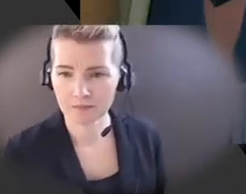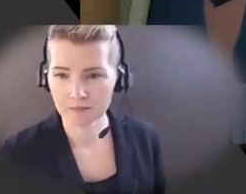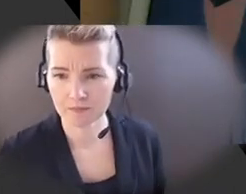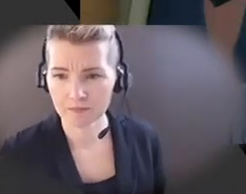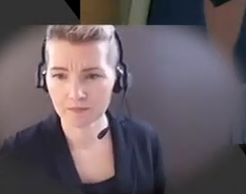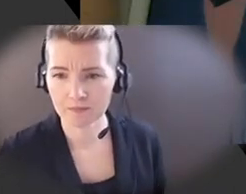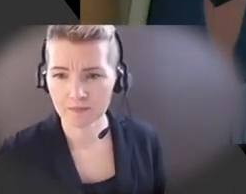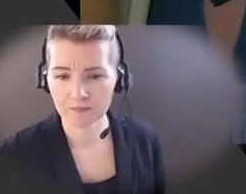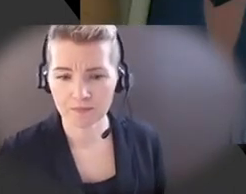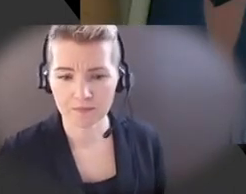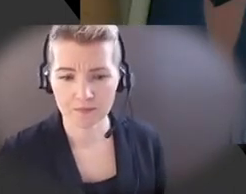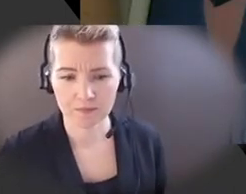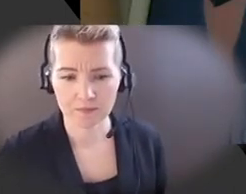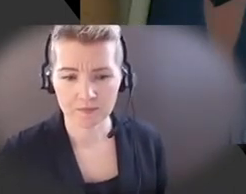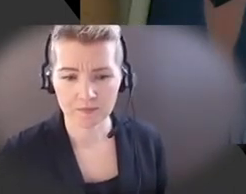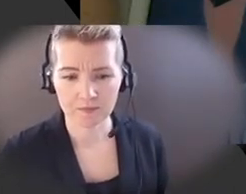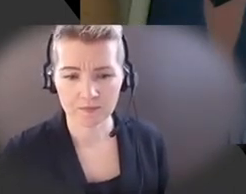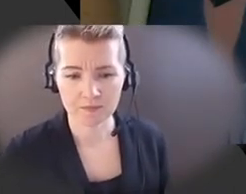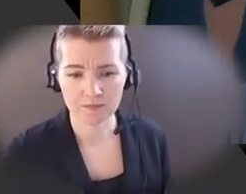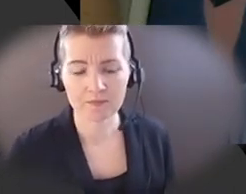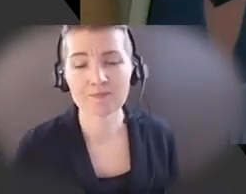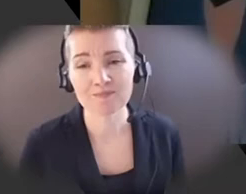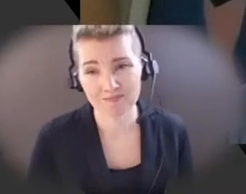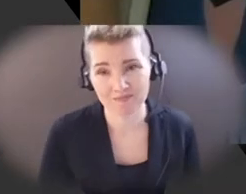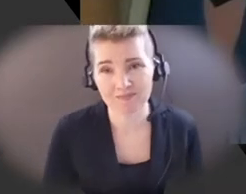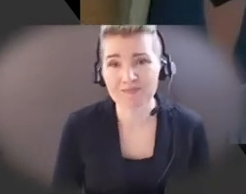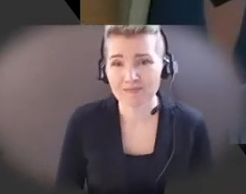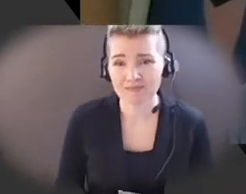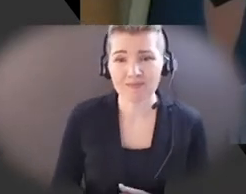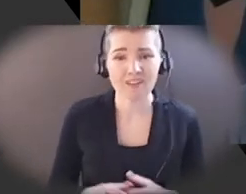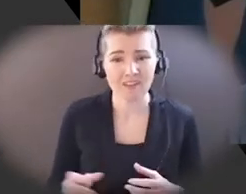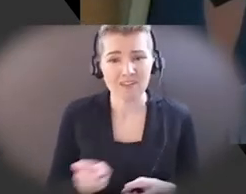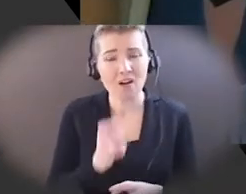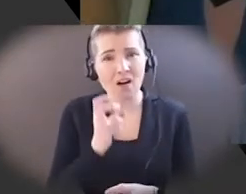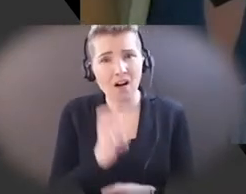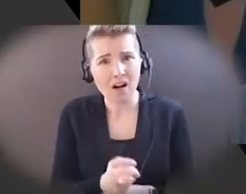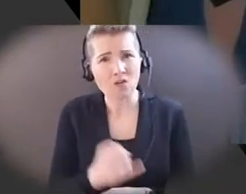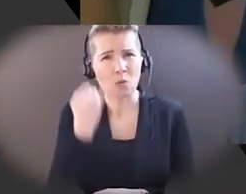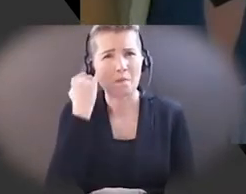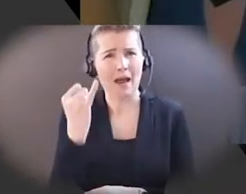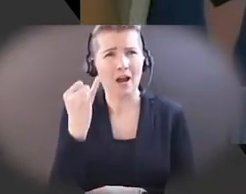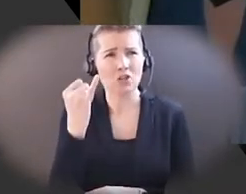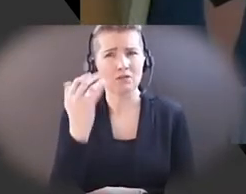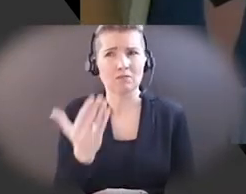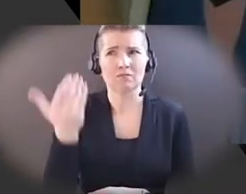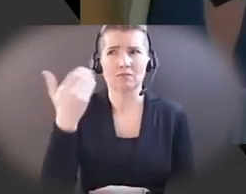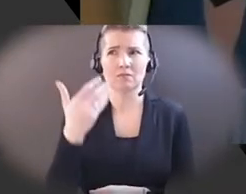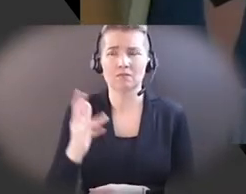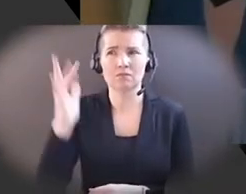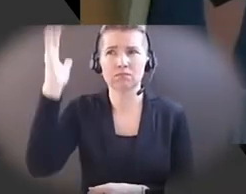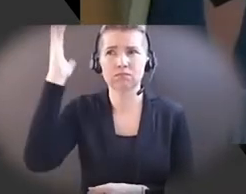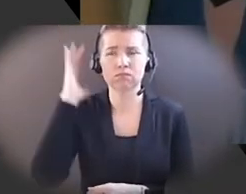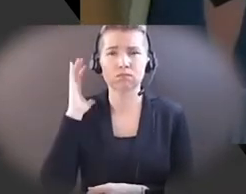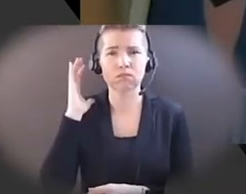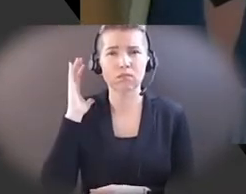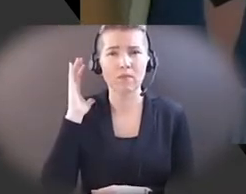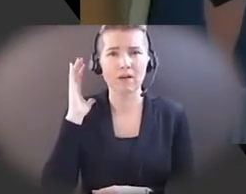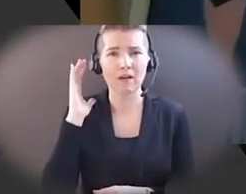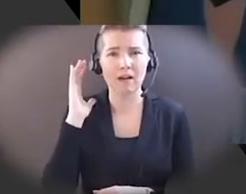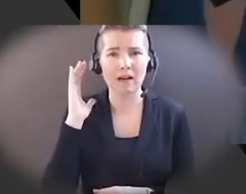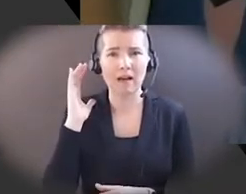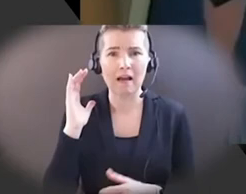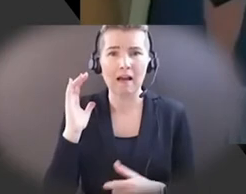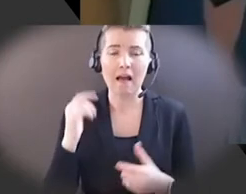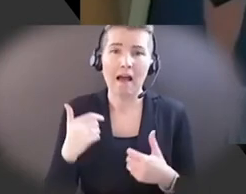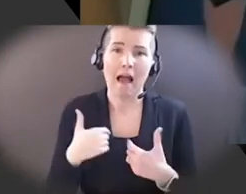And it's kind of hard to imagine what it must have been like at that time. Coming from a perspective where I'm only